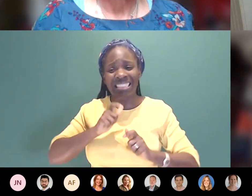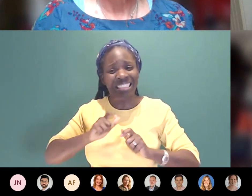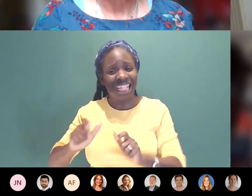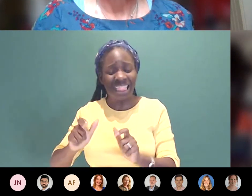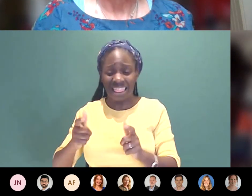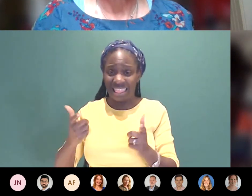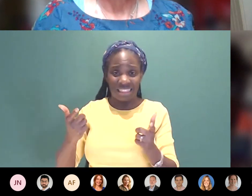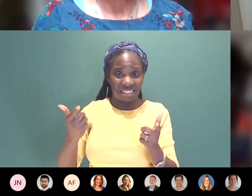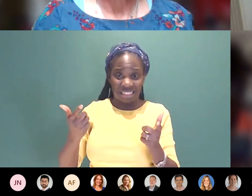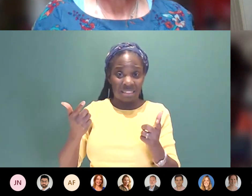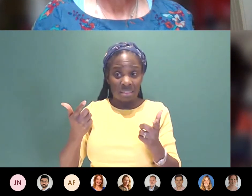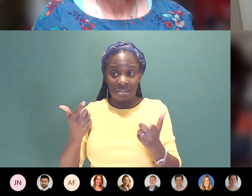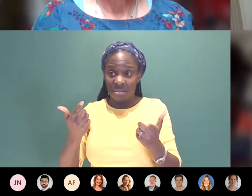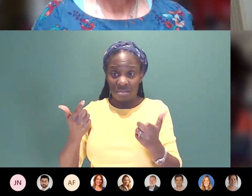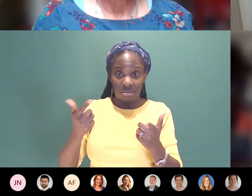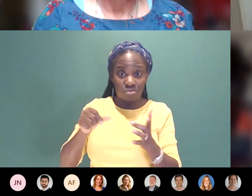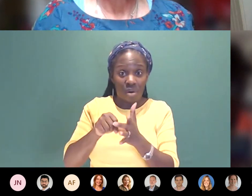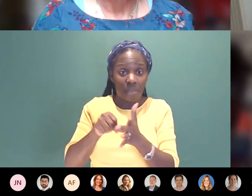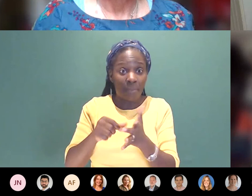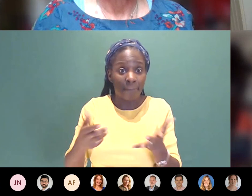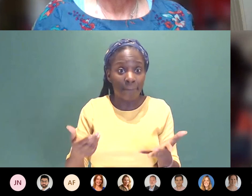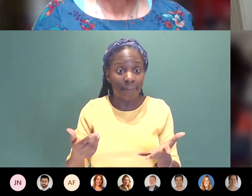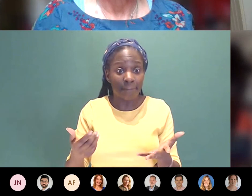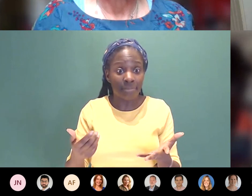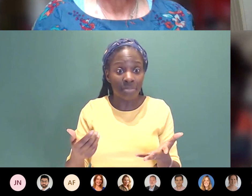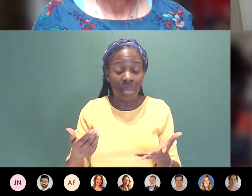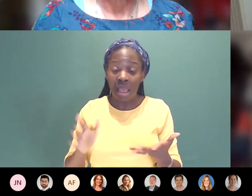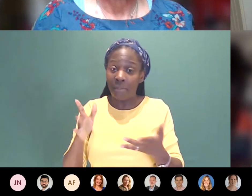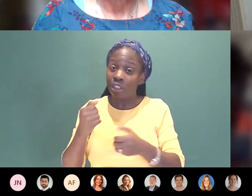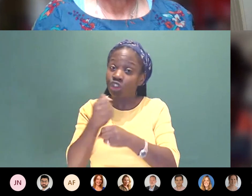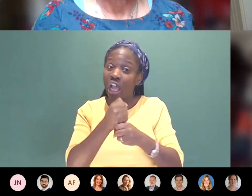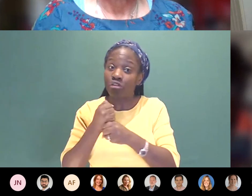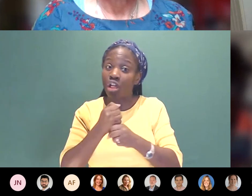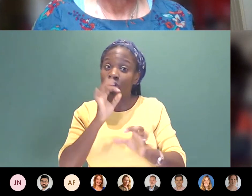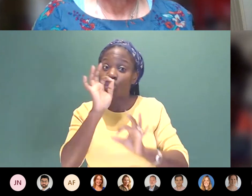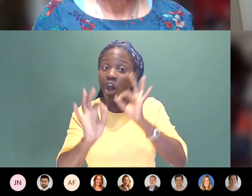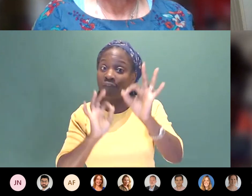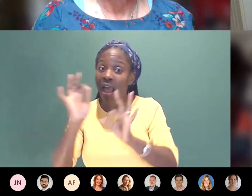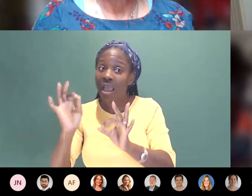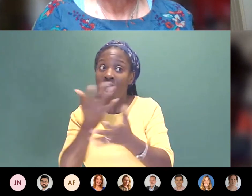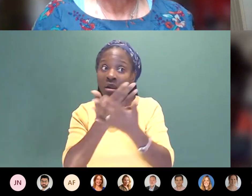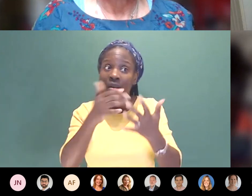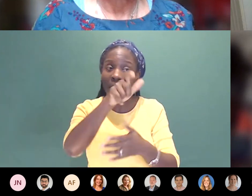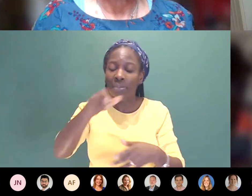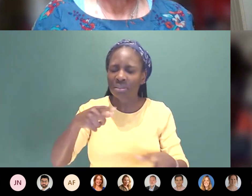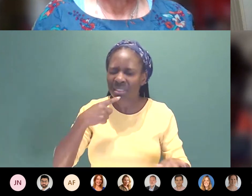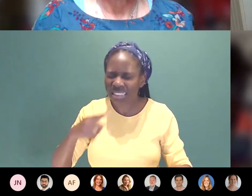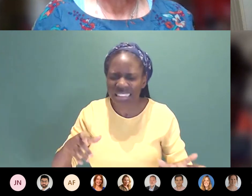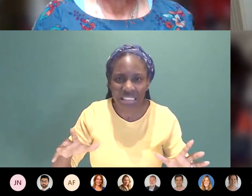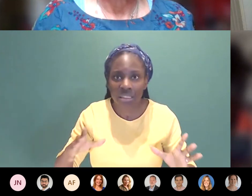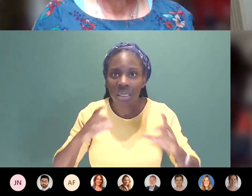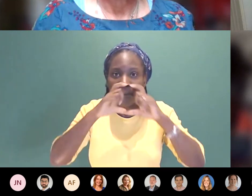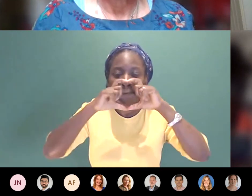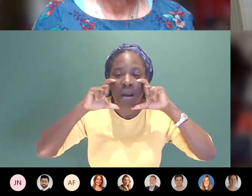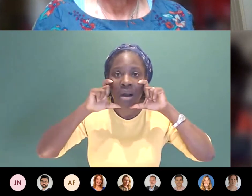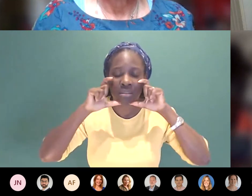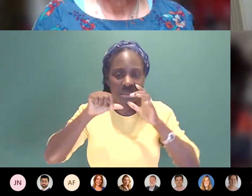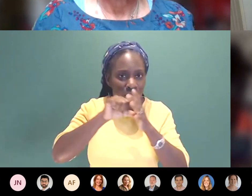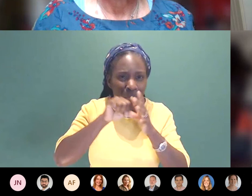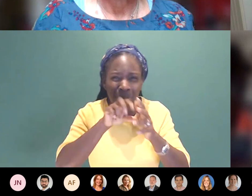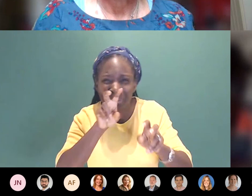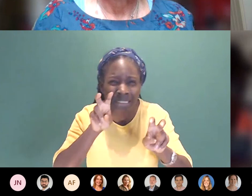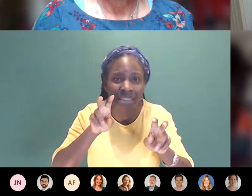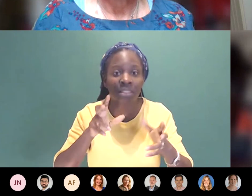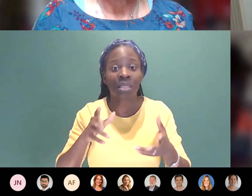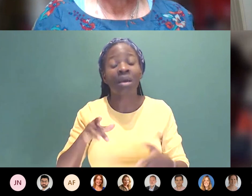without any hindrance. I think a lot of people, just from general surveys, have reported the difficulty of mask wearing. But I agree with